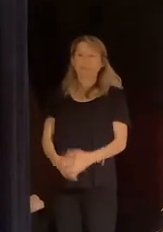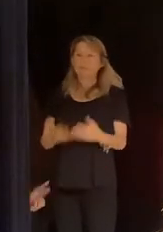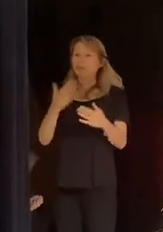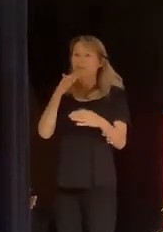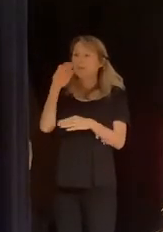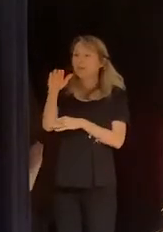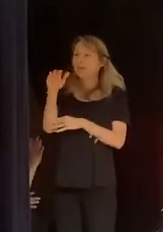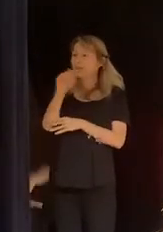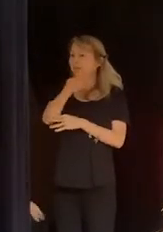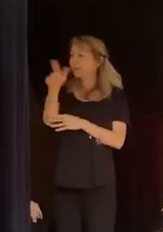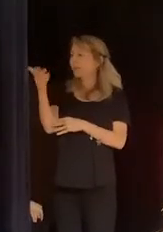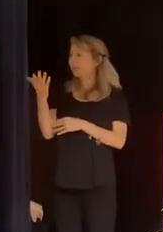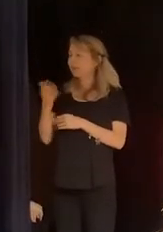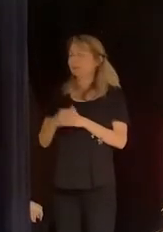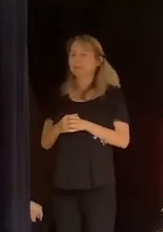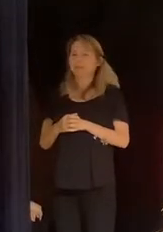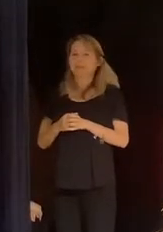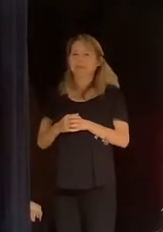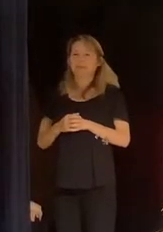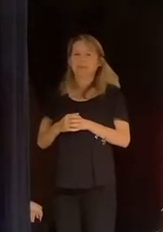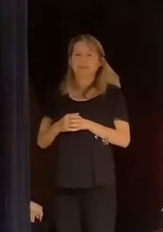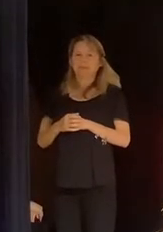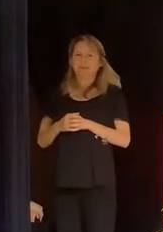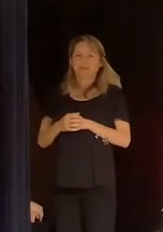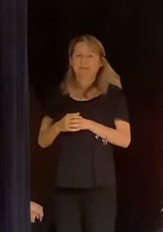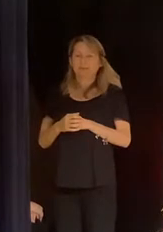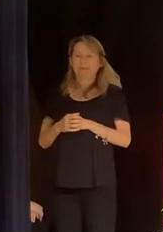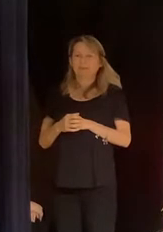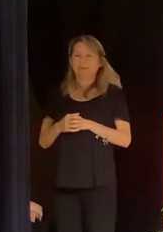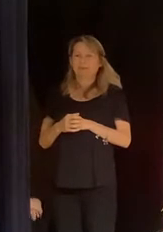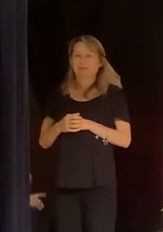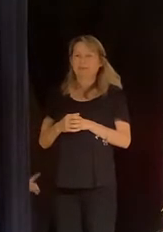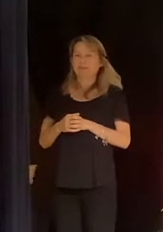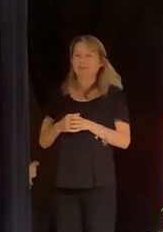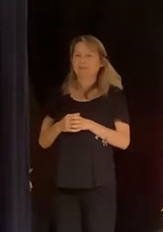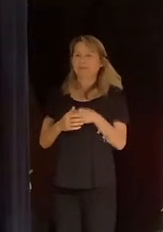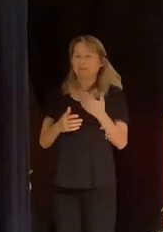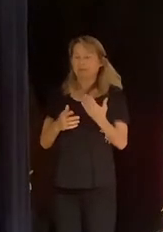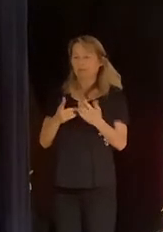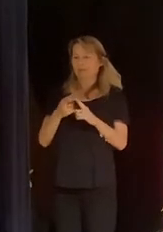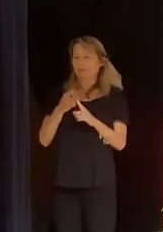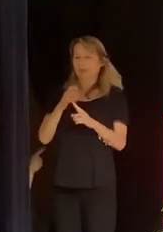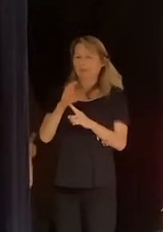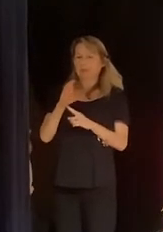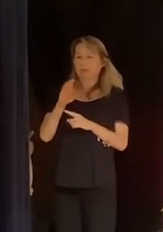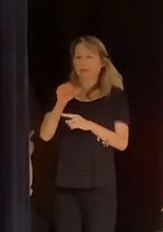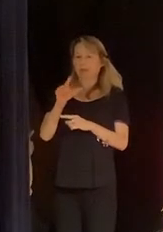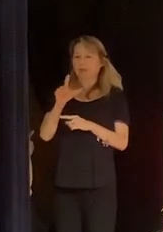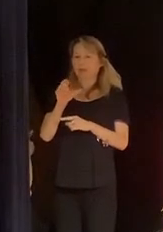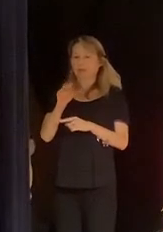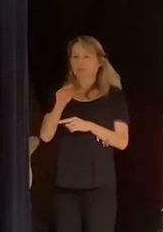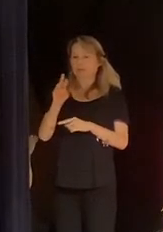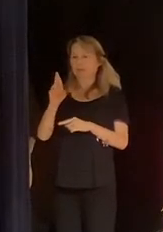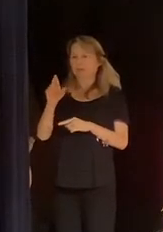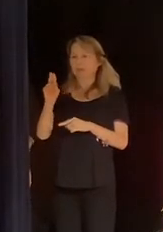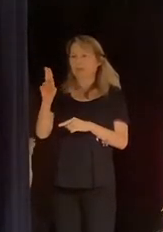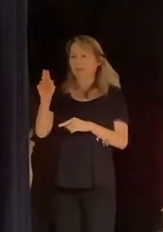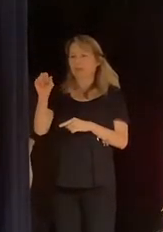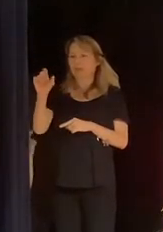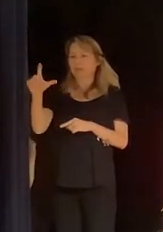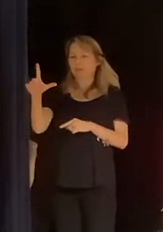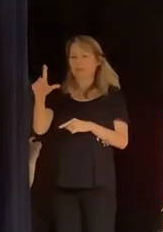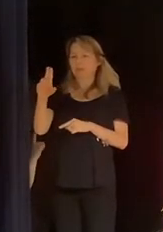Good evening, everyone. On behalf of our director, Ms. Colleen Russell Rawlings, I'd like to bring greetings from our